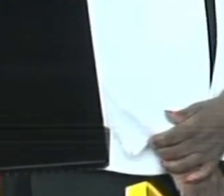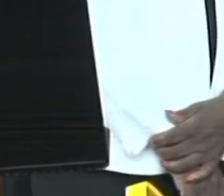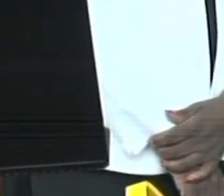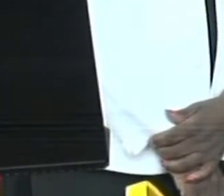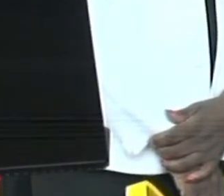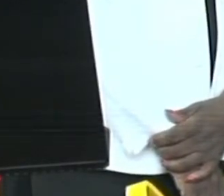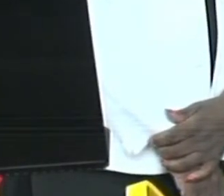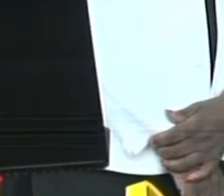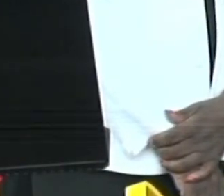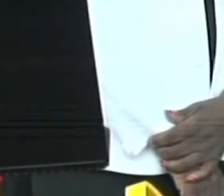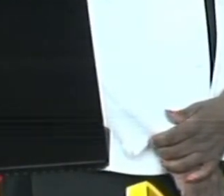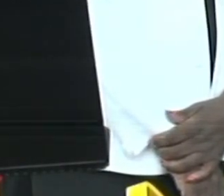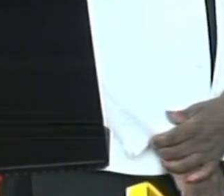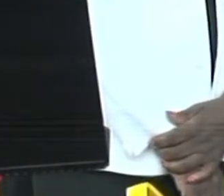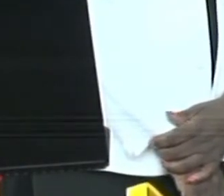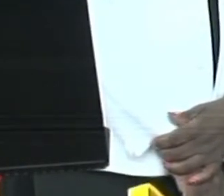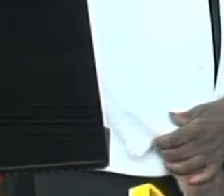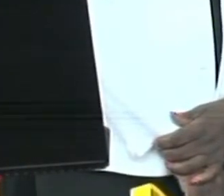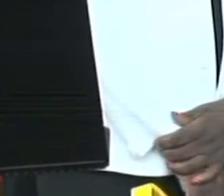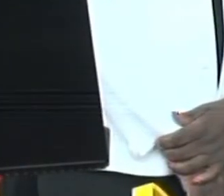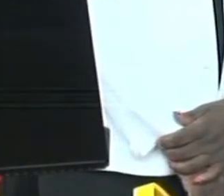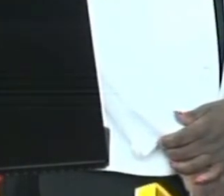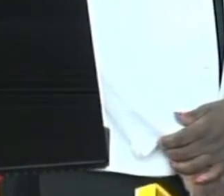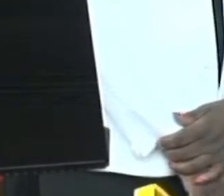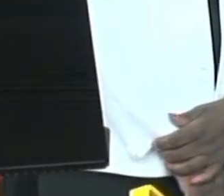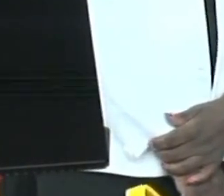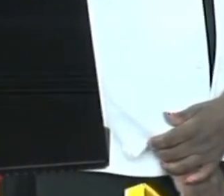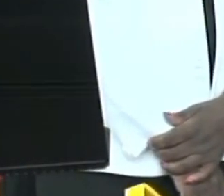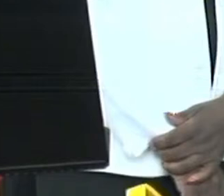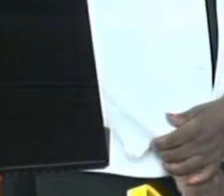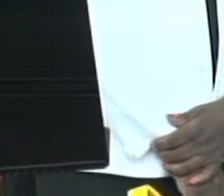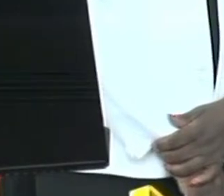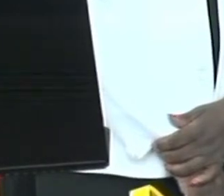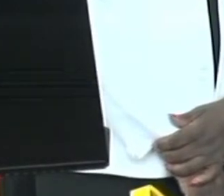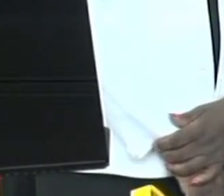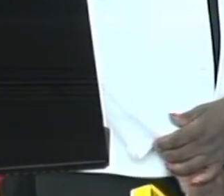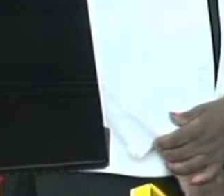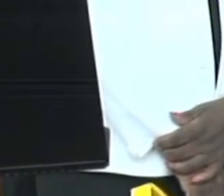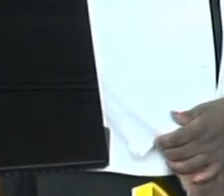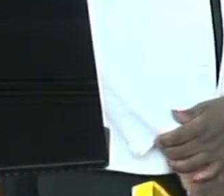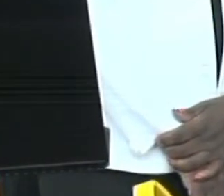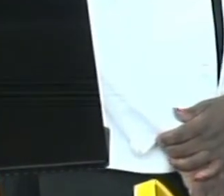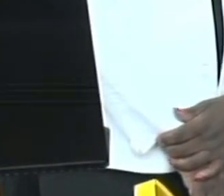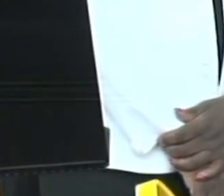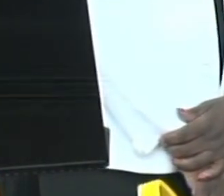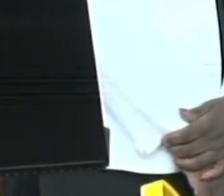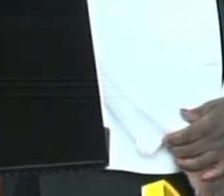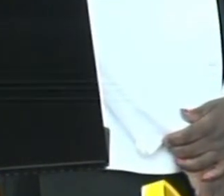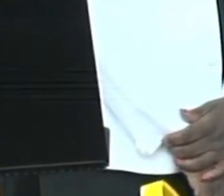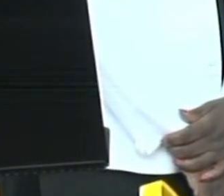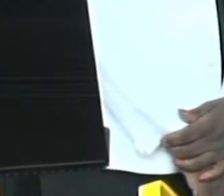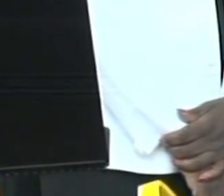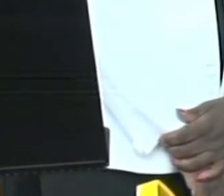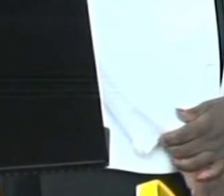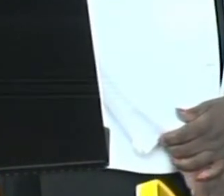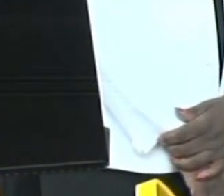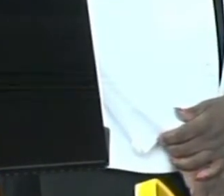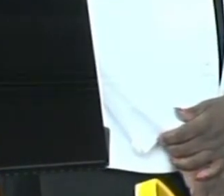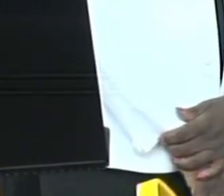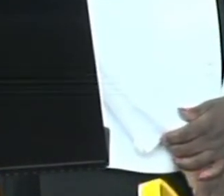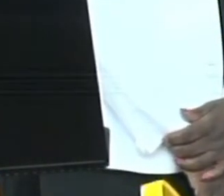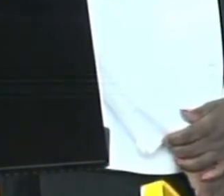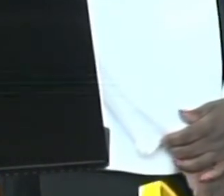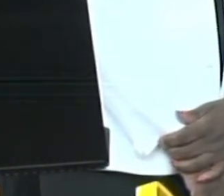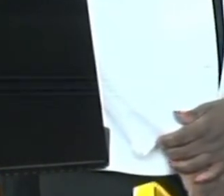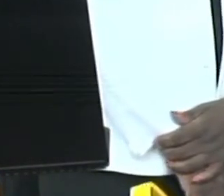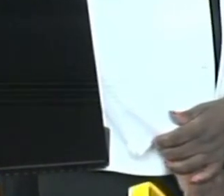we just magnify you and praise you. And Father, we just ask that as we do this, you may descend in this sanctuary